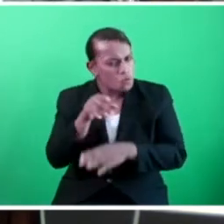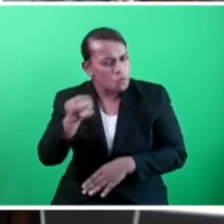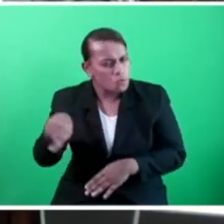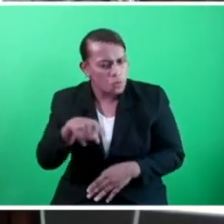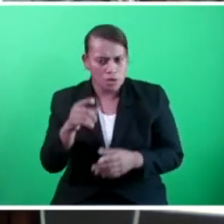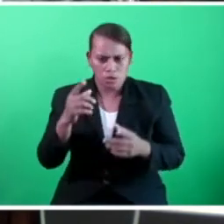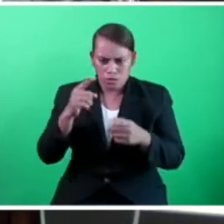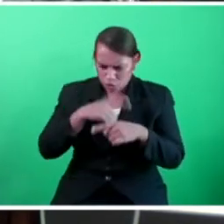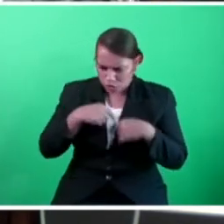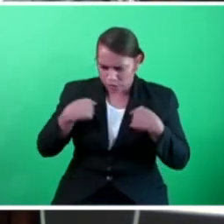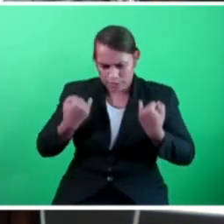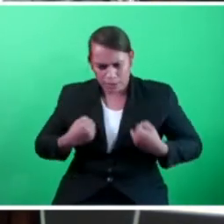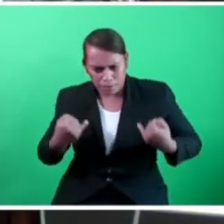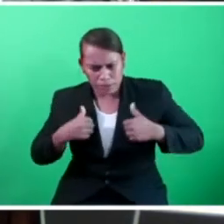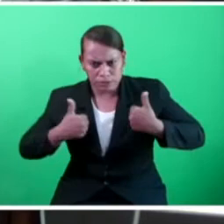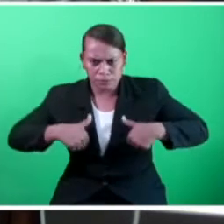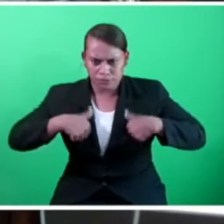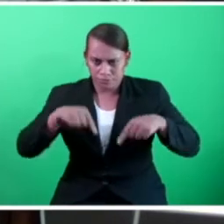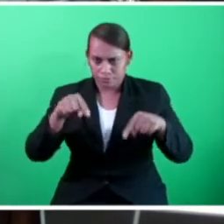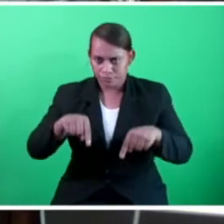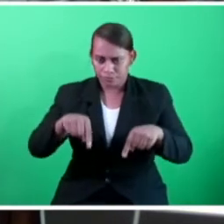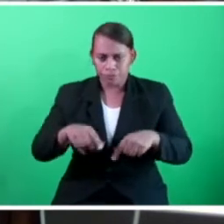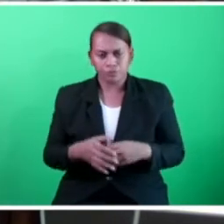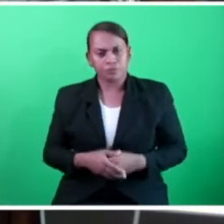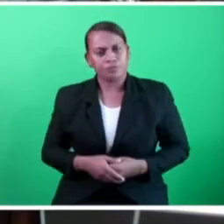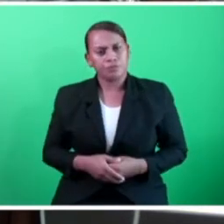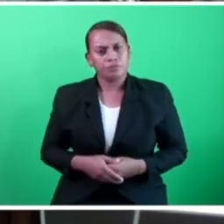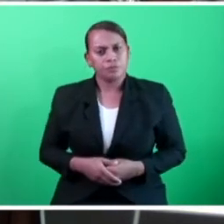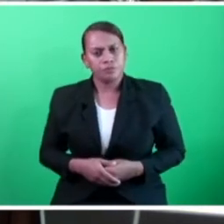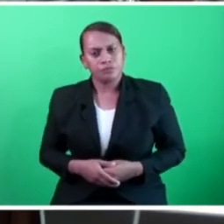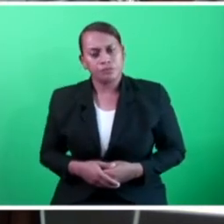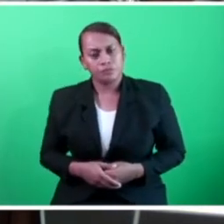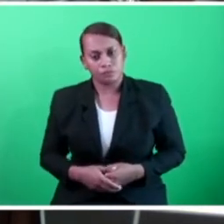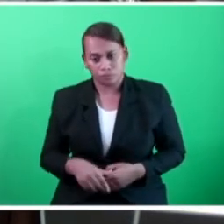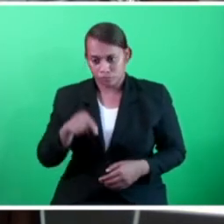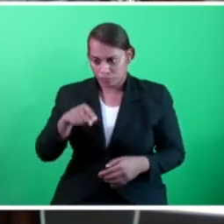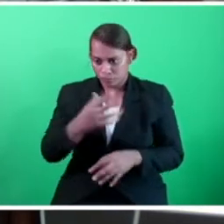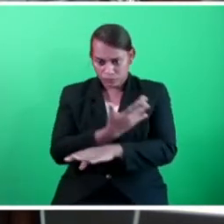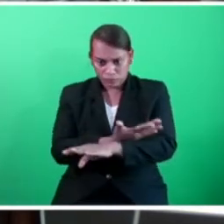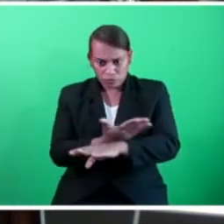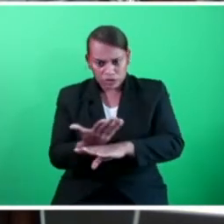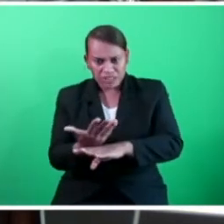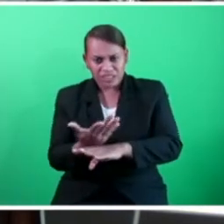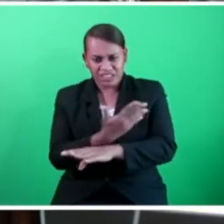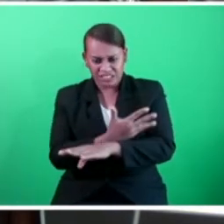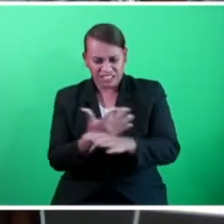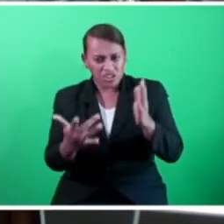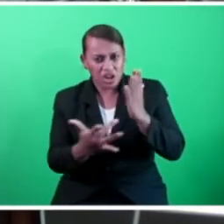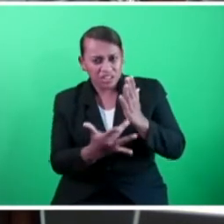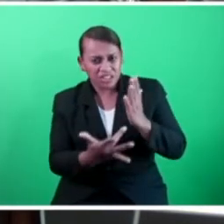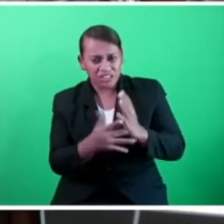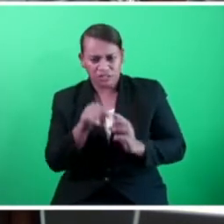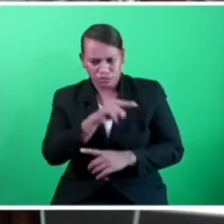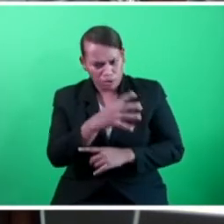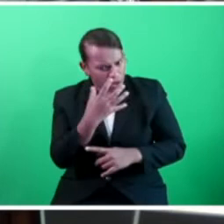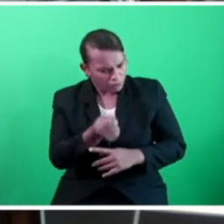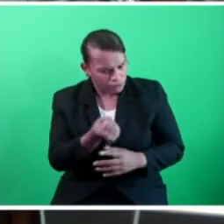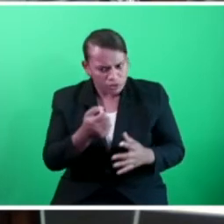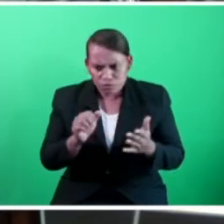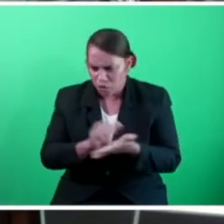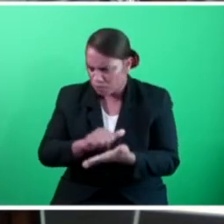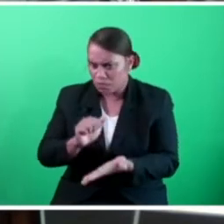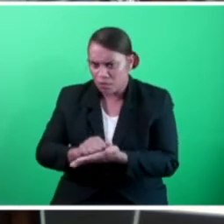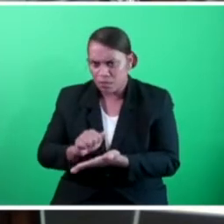implementing. Mr. Speaker, the vetiver grass has distinctive morphological, physiological, and ecological